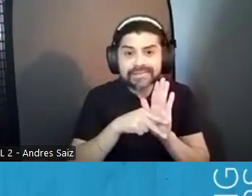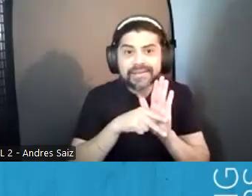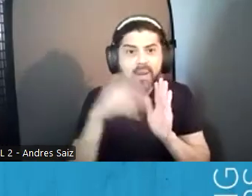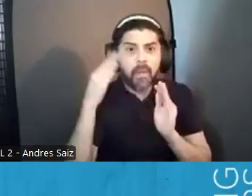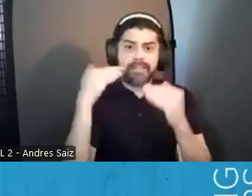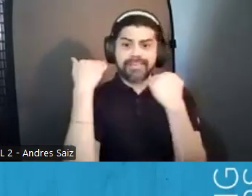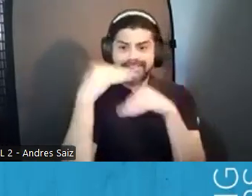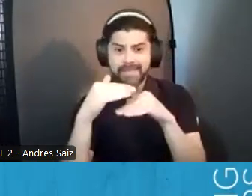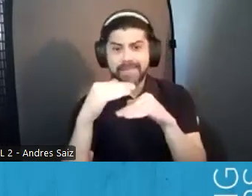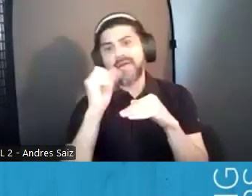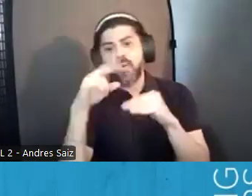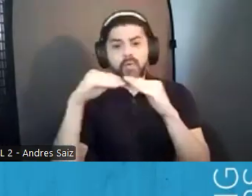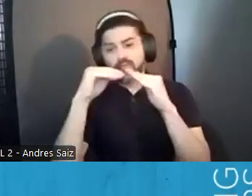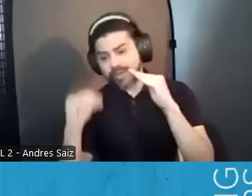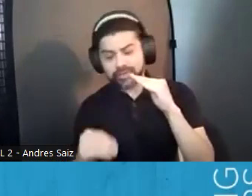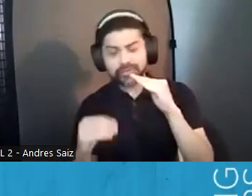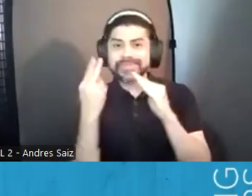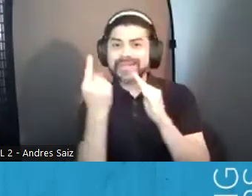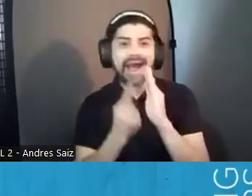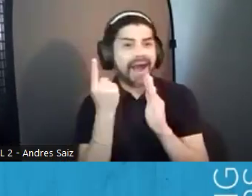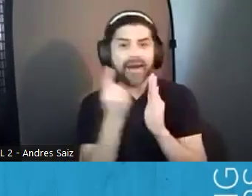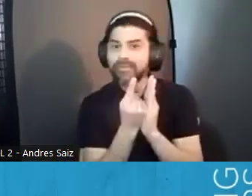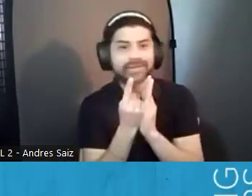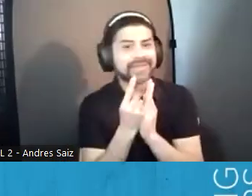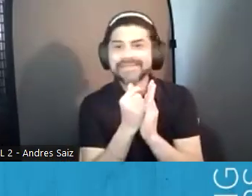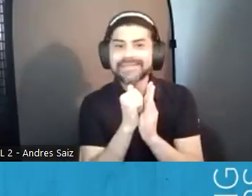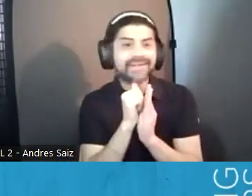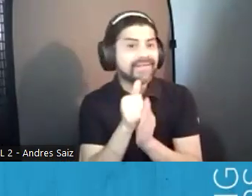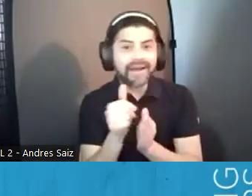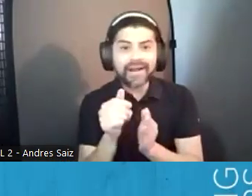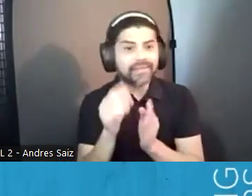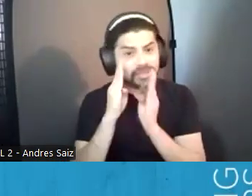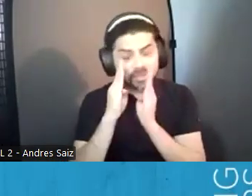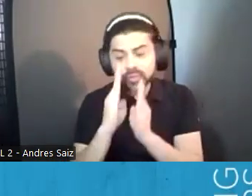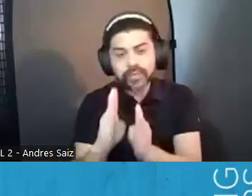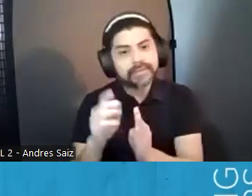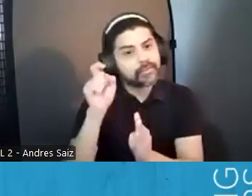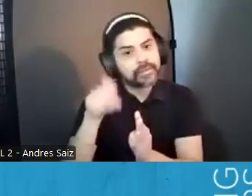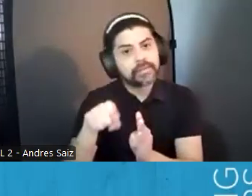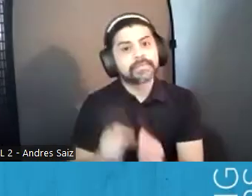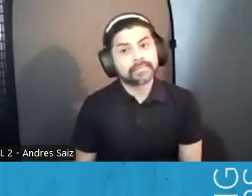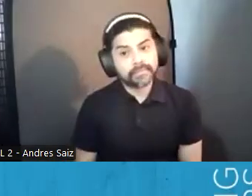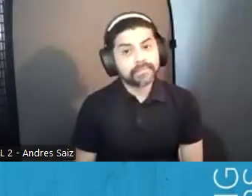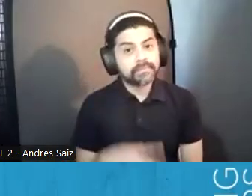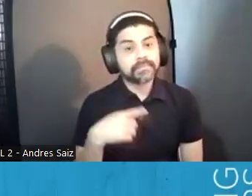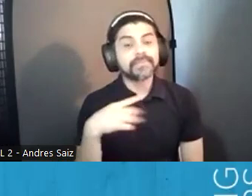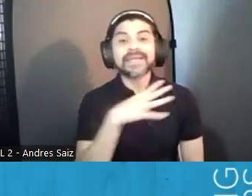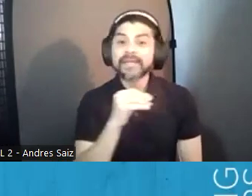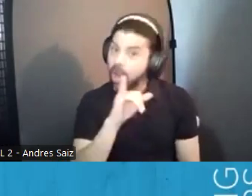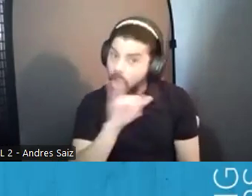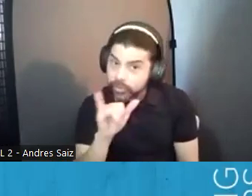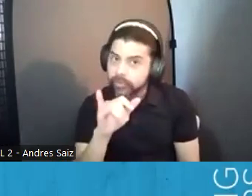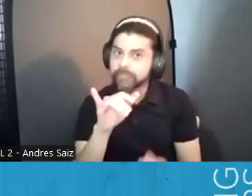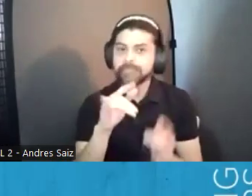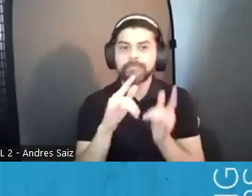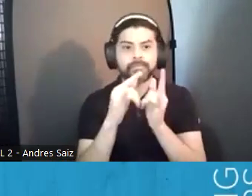of hours that workers have to work is not the direction we need to be going in. And we stand again with you to